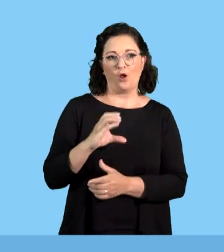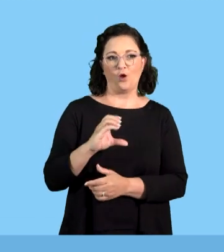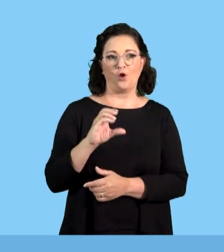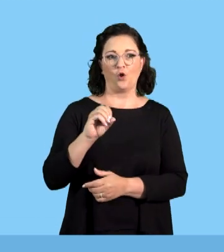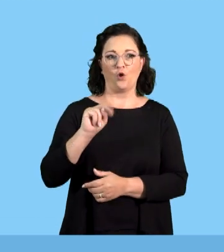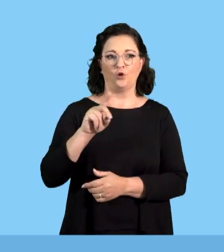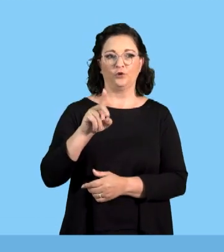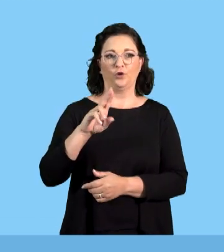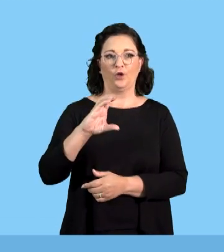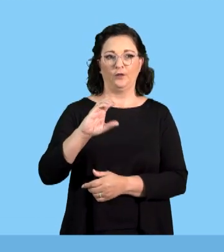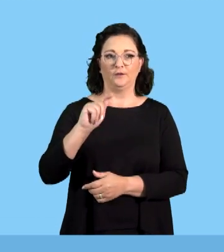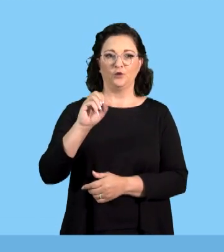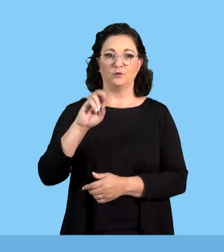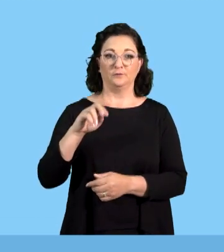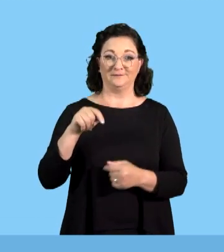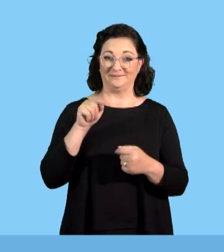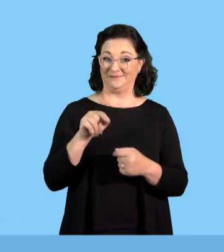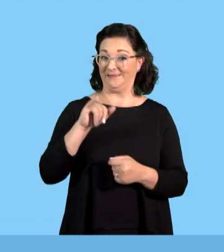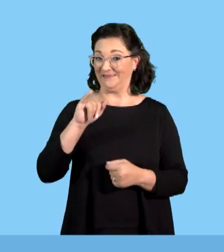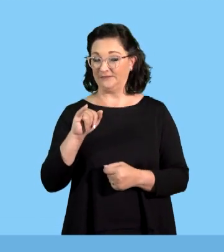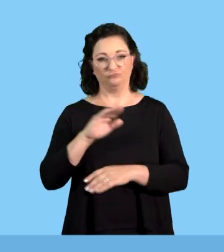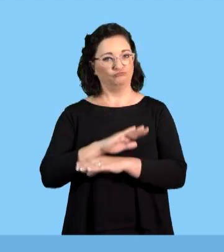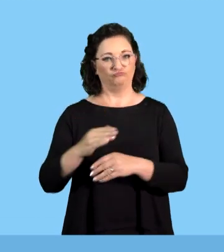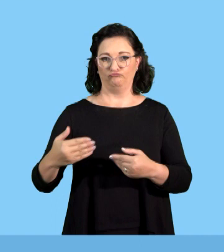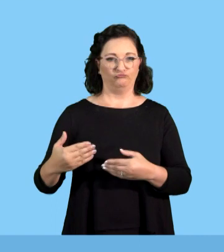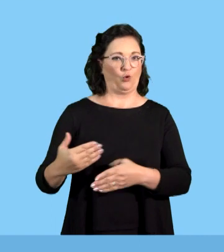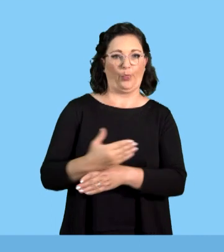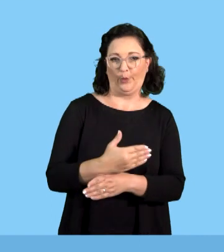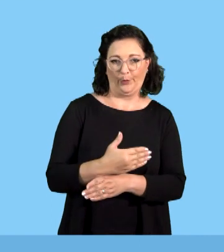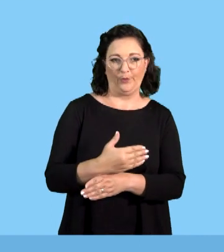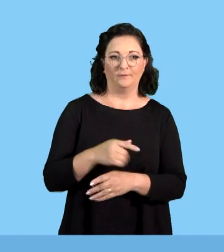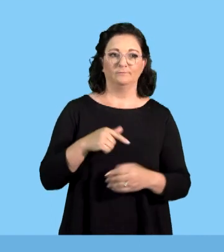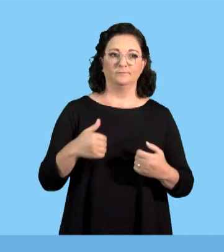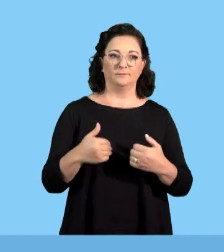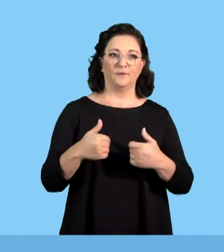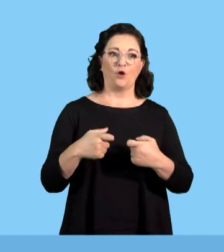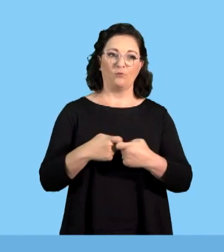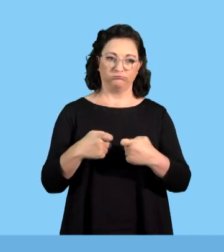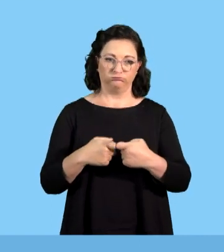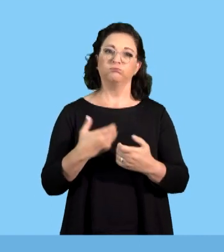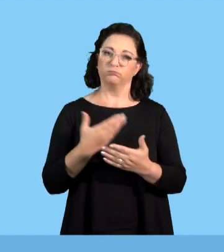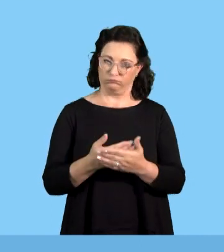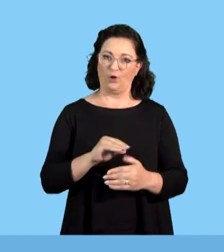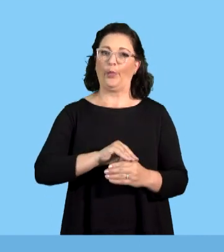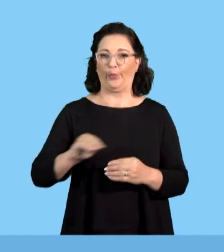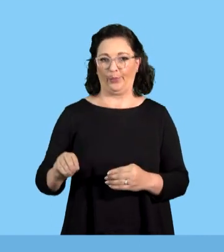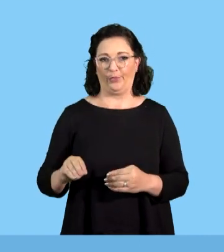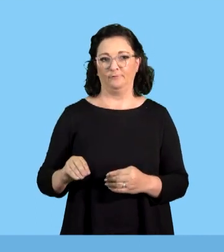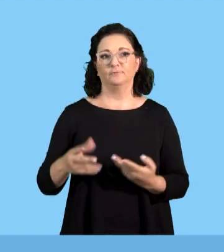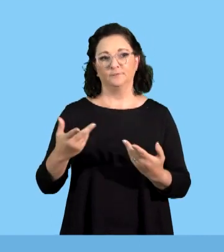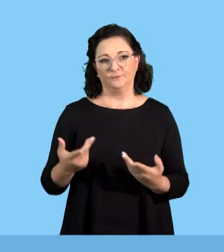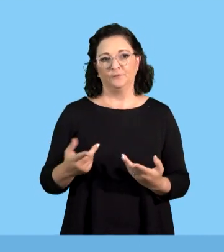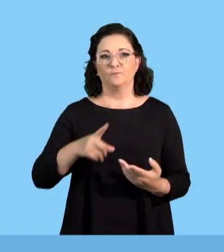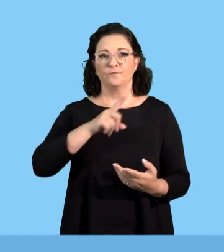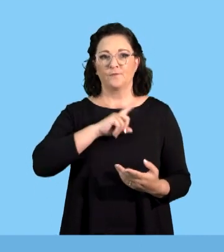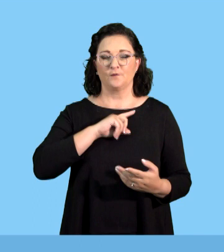allow current to pass through, and these ones, they do allow current to pass through. So therefore, resistors, they do allow, but do not